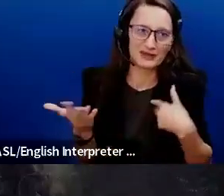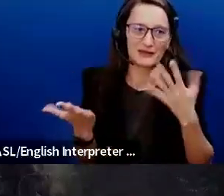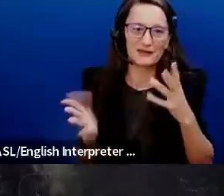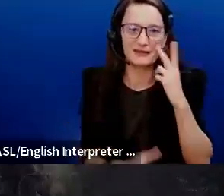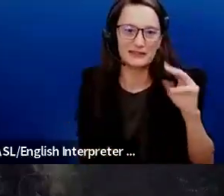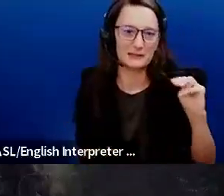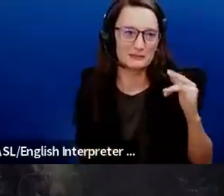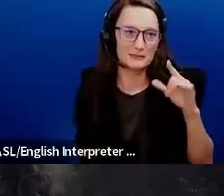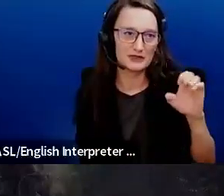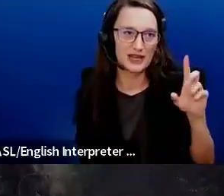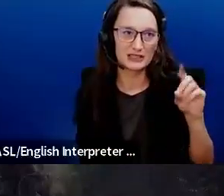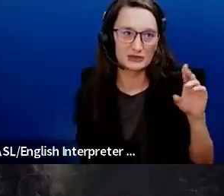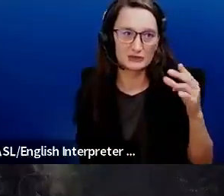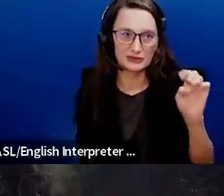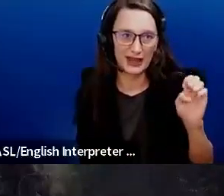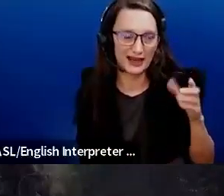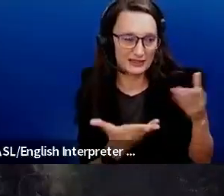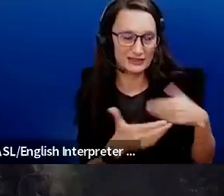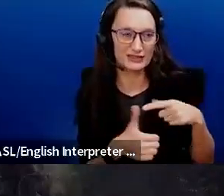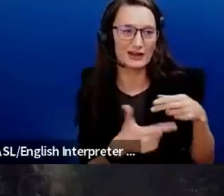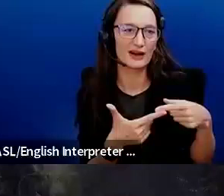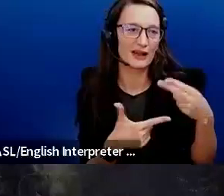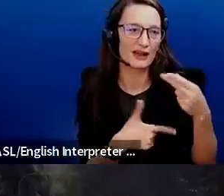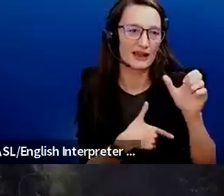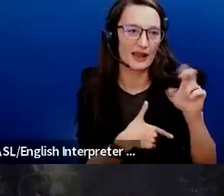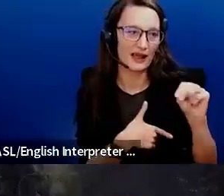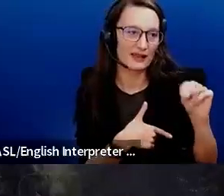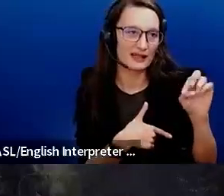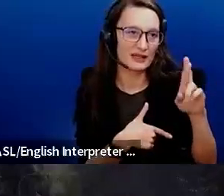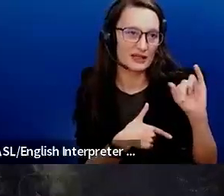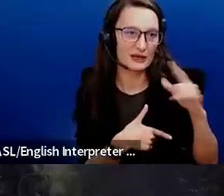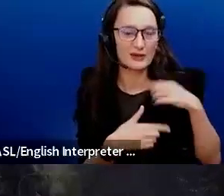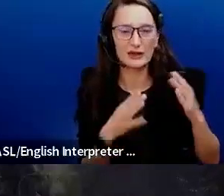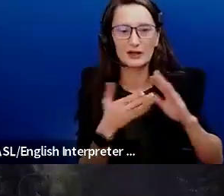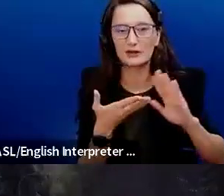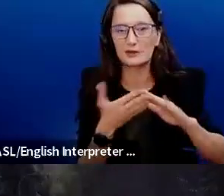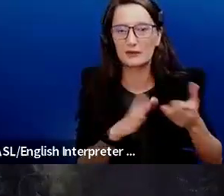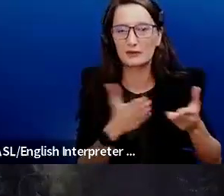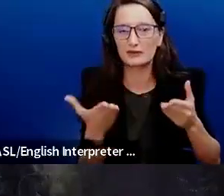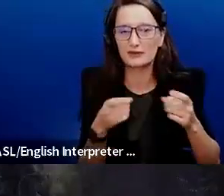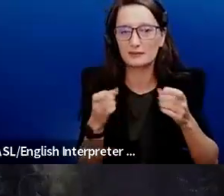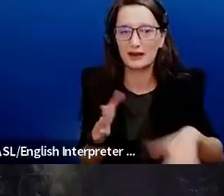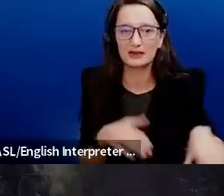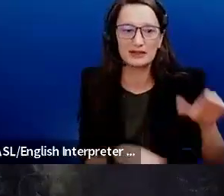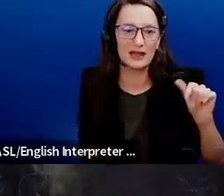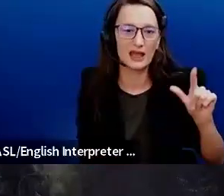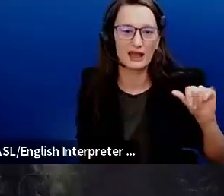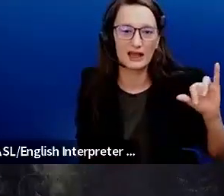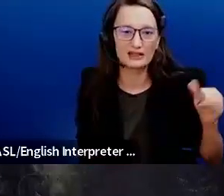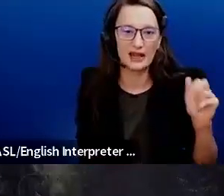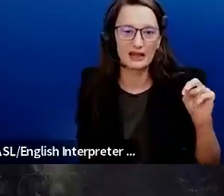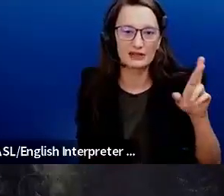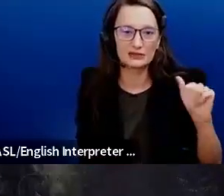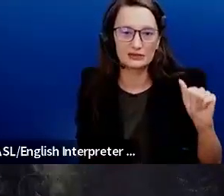Michelle Duchesne is on and Helen Neary. They are both community services managers. Good morning. And Alejandra and